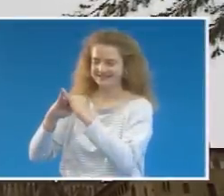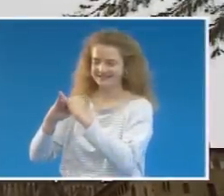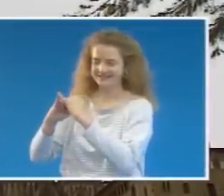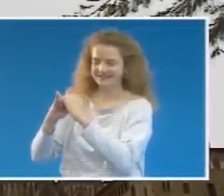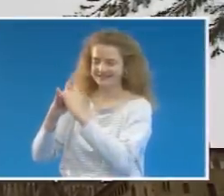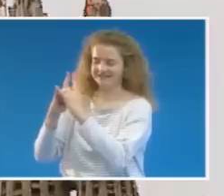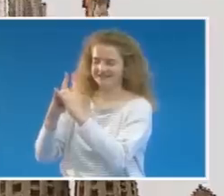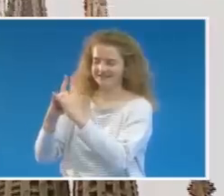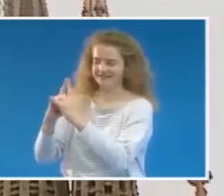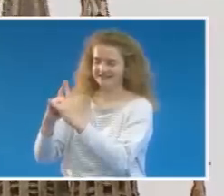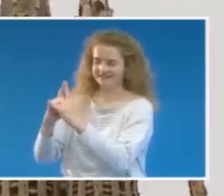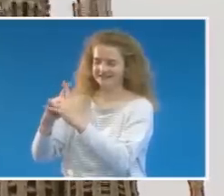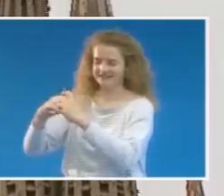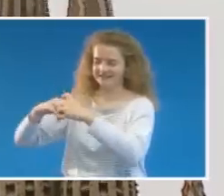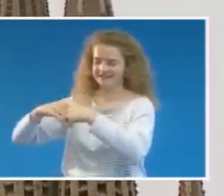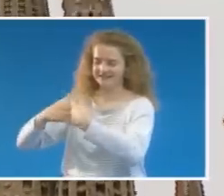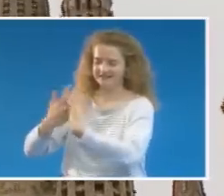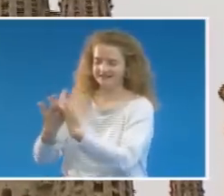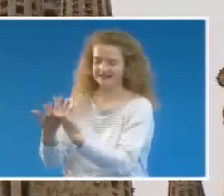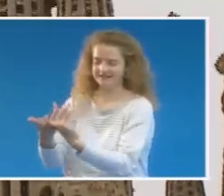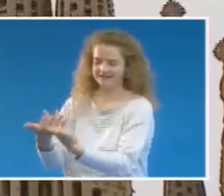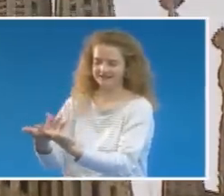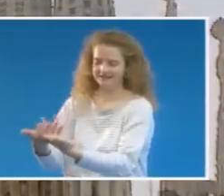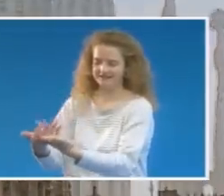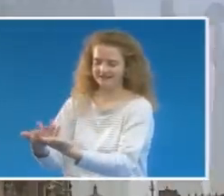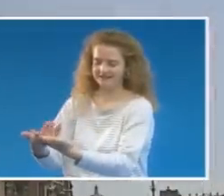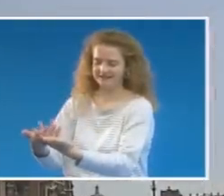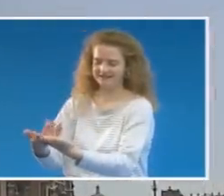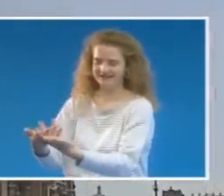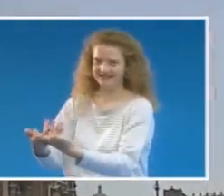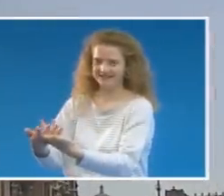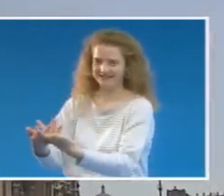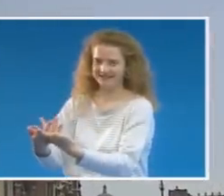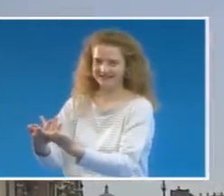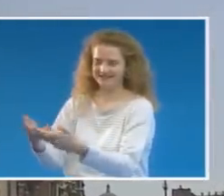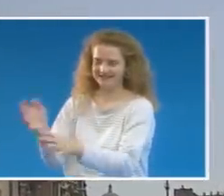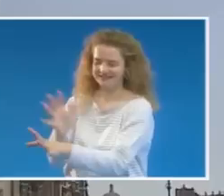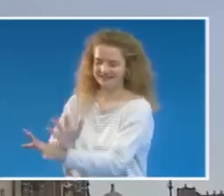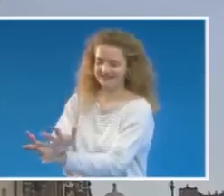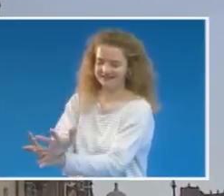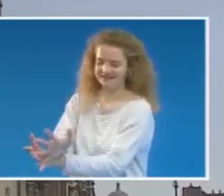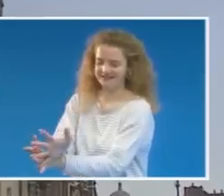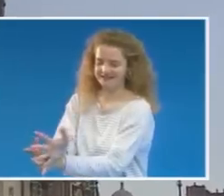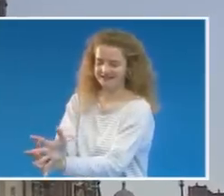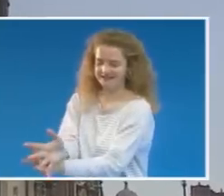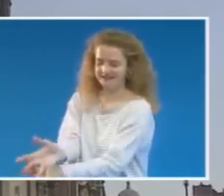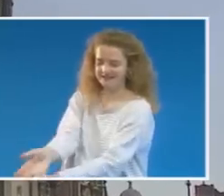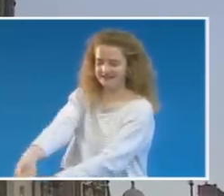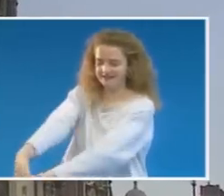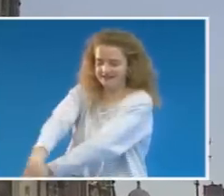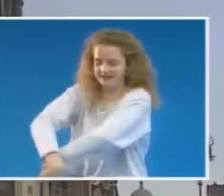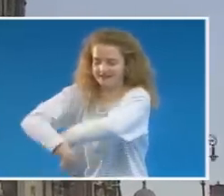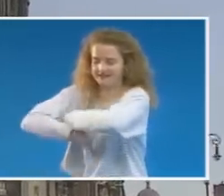Here is the church and here's the steeple. Open the doors and see all the people. Here is the parson